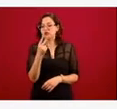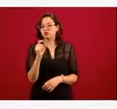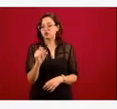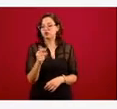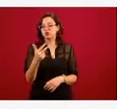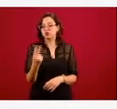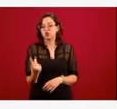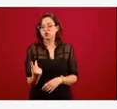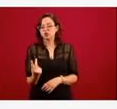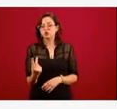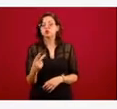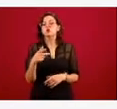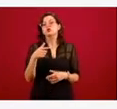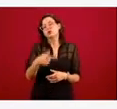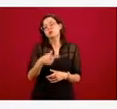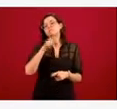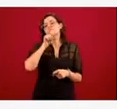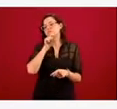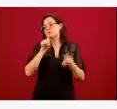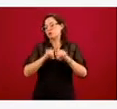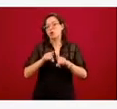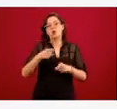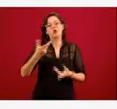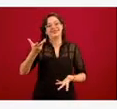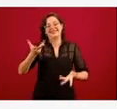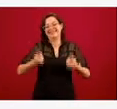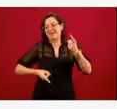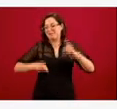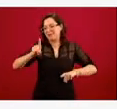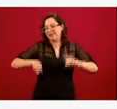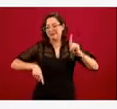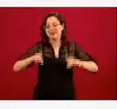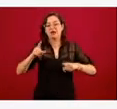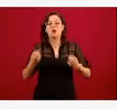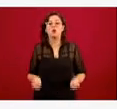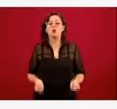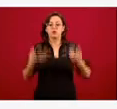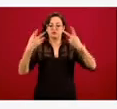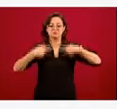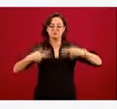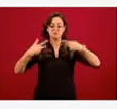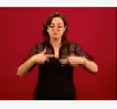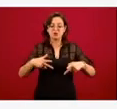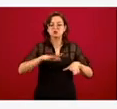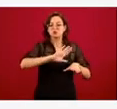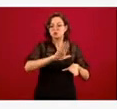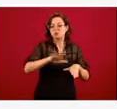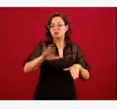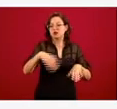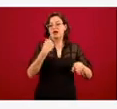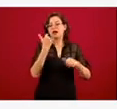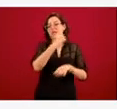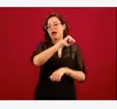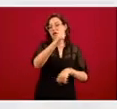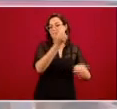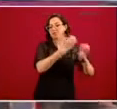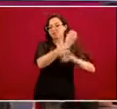23.53, and the lowest would be 2.82, and there is variation depending on each state and